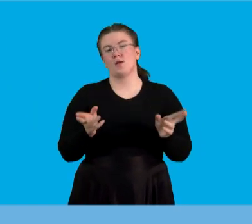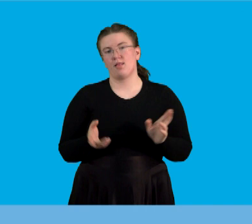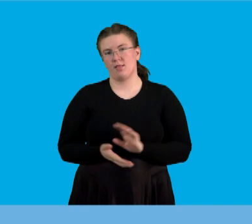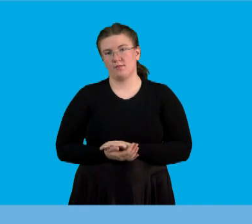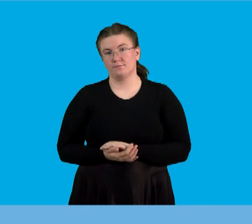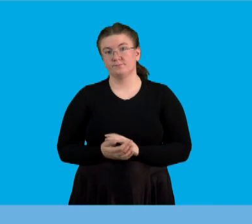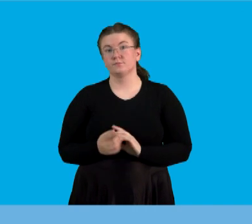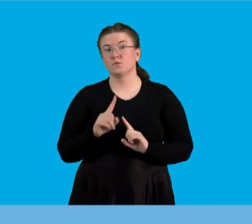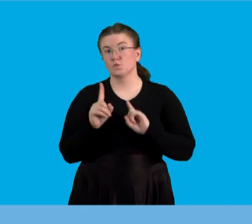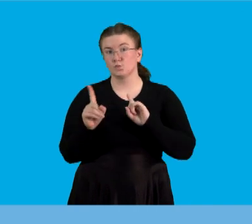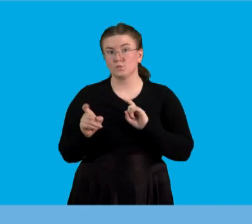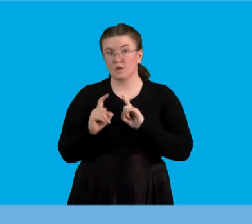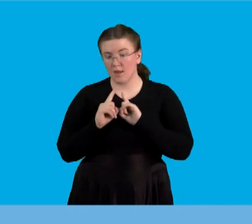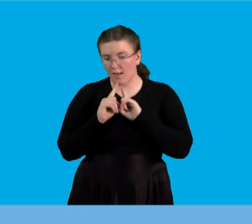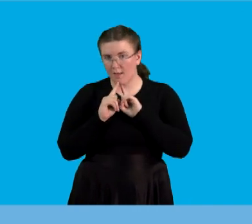this question